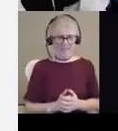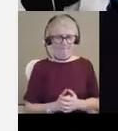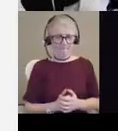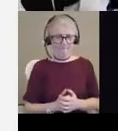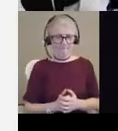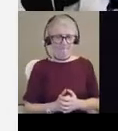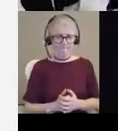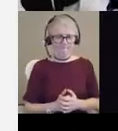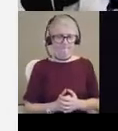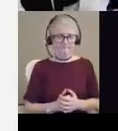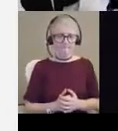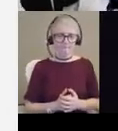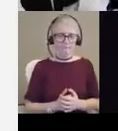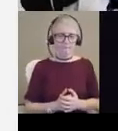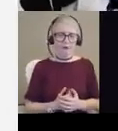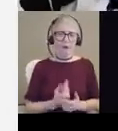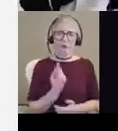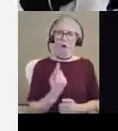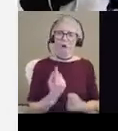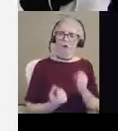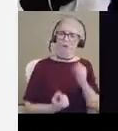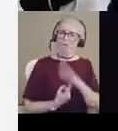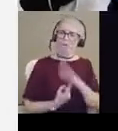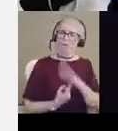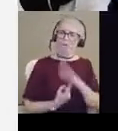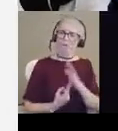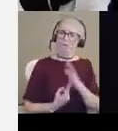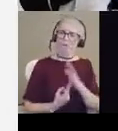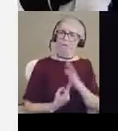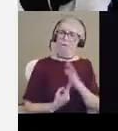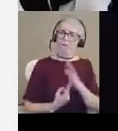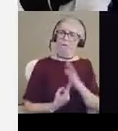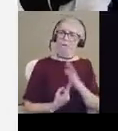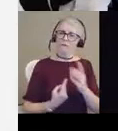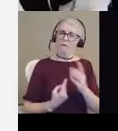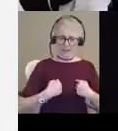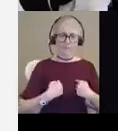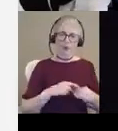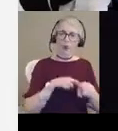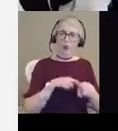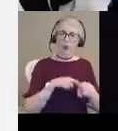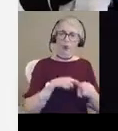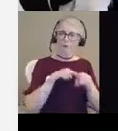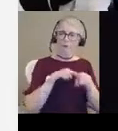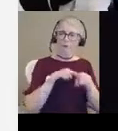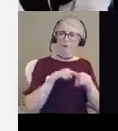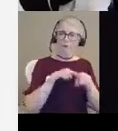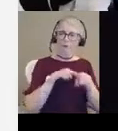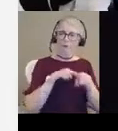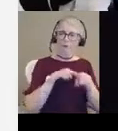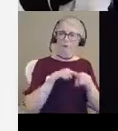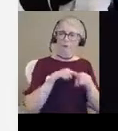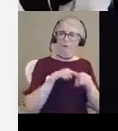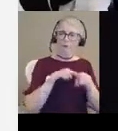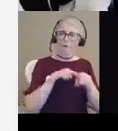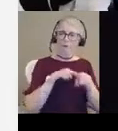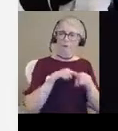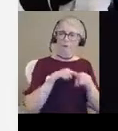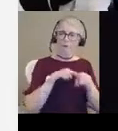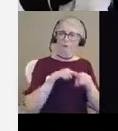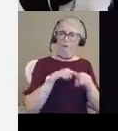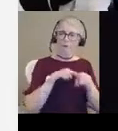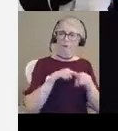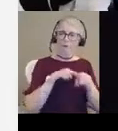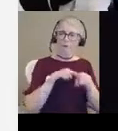I think, of the most important things for me is to have a conformance statement. So on the screen now, you can see an example from the